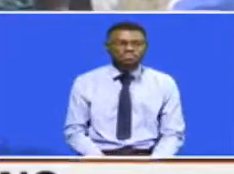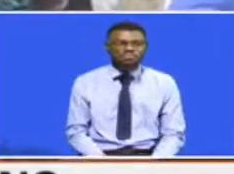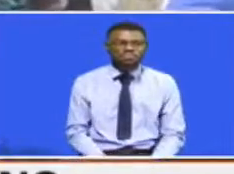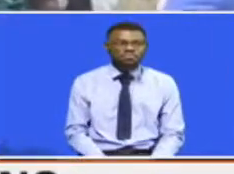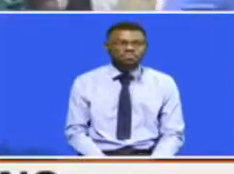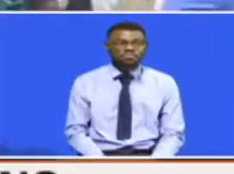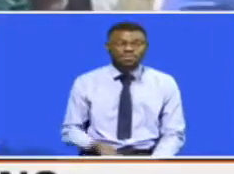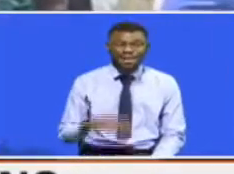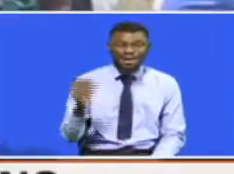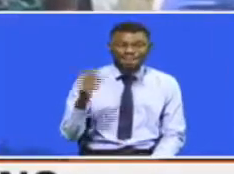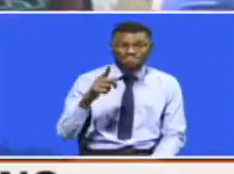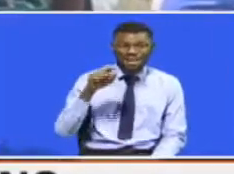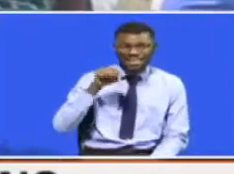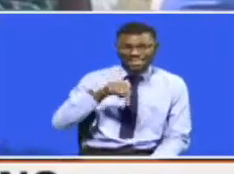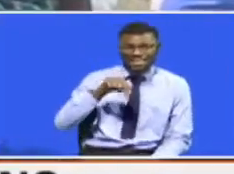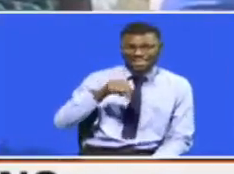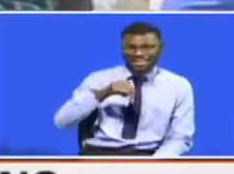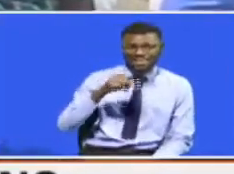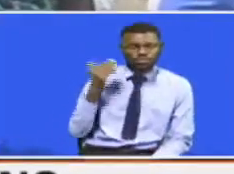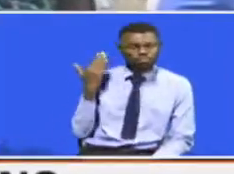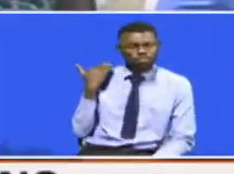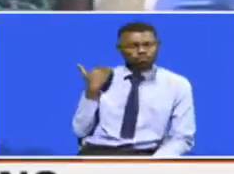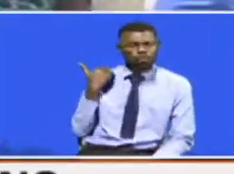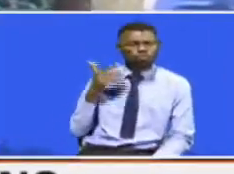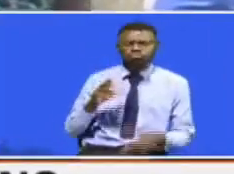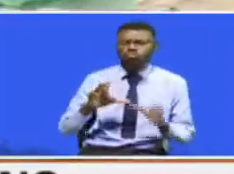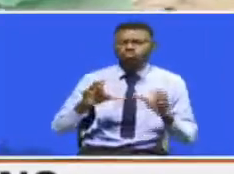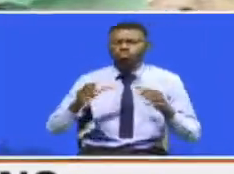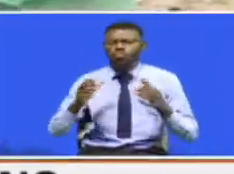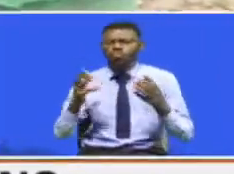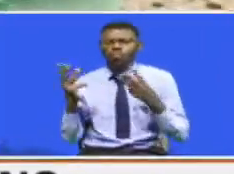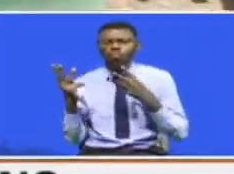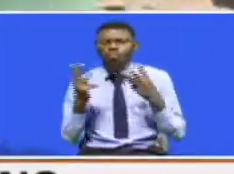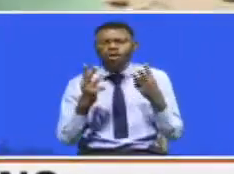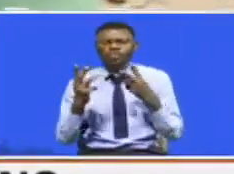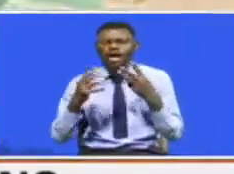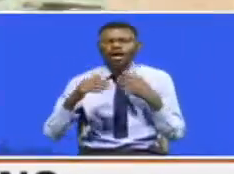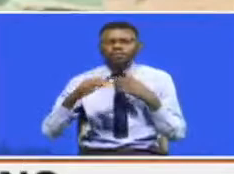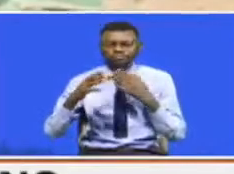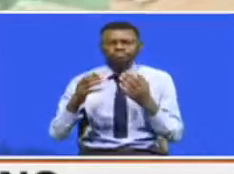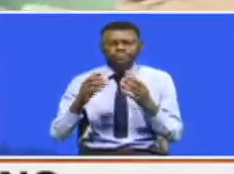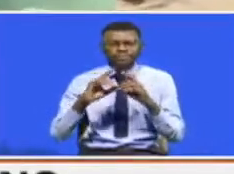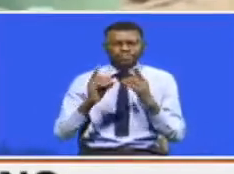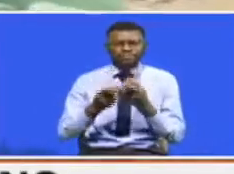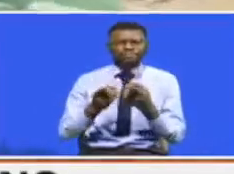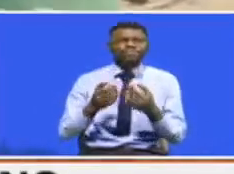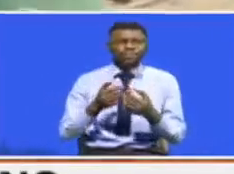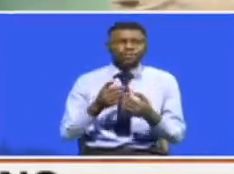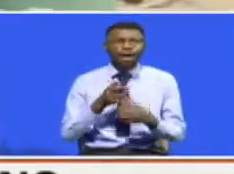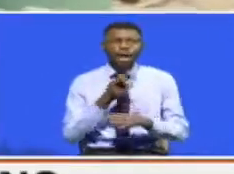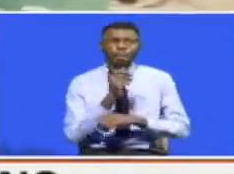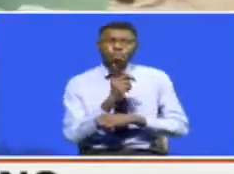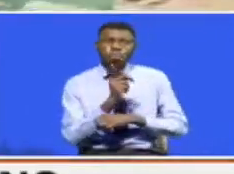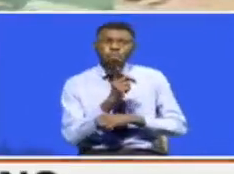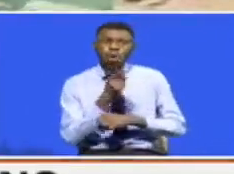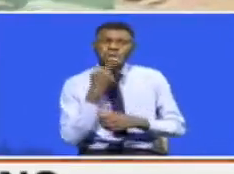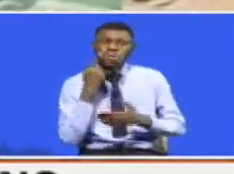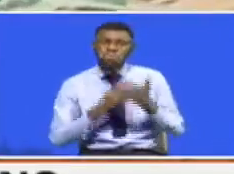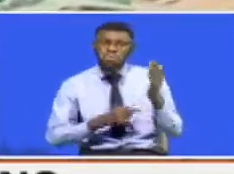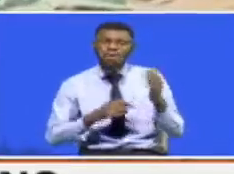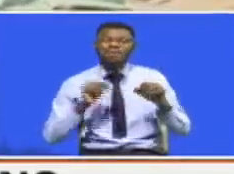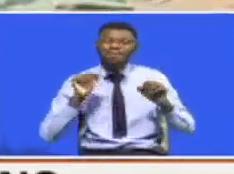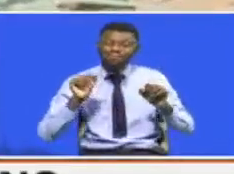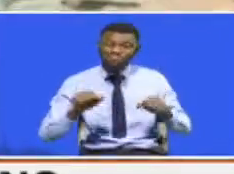Early this month, the Meteorological Department issued an alert that some parts of the country are likely to experience El Nino